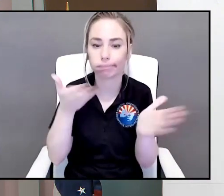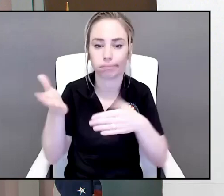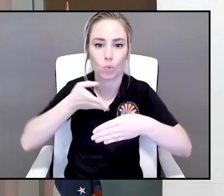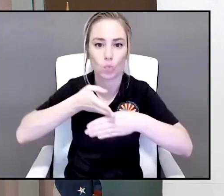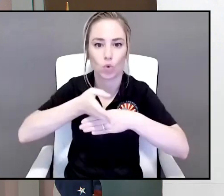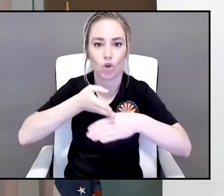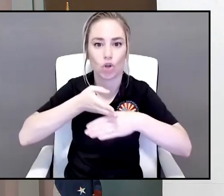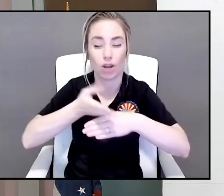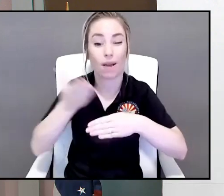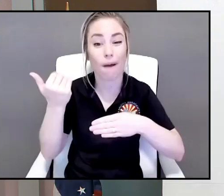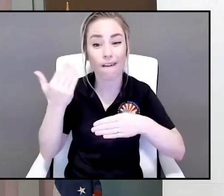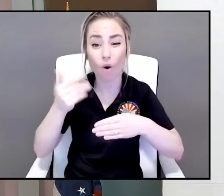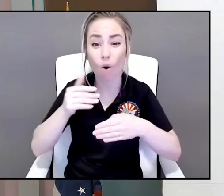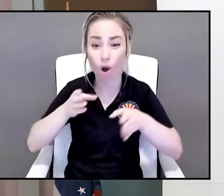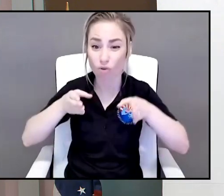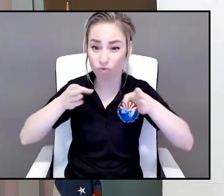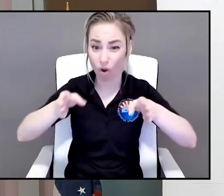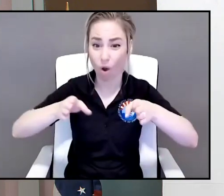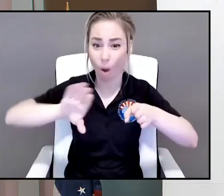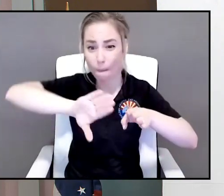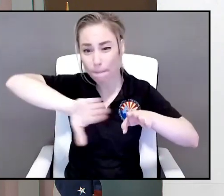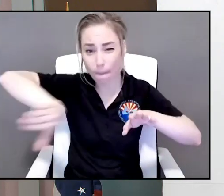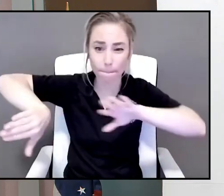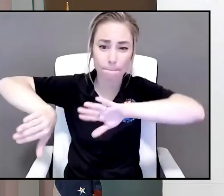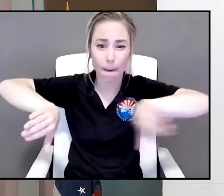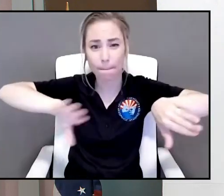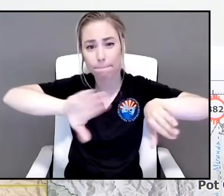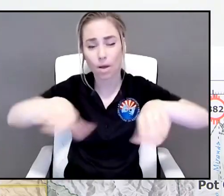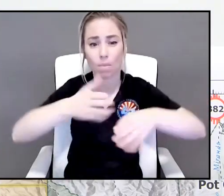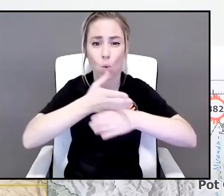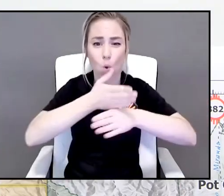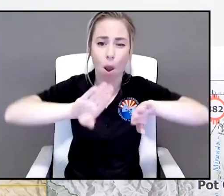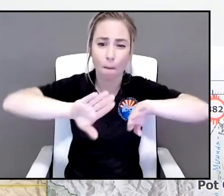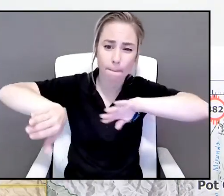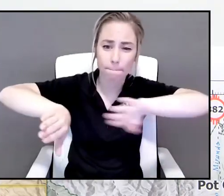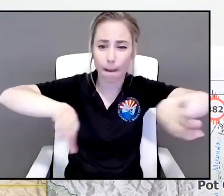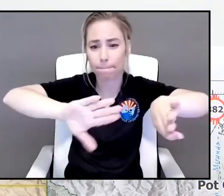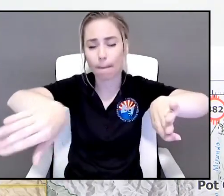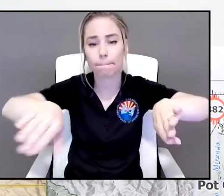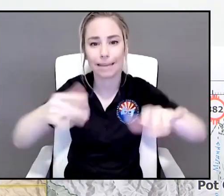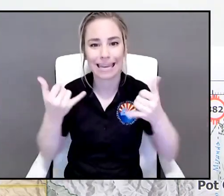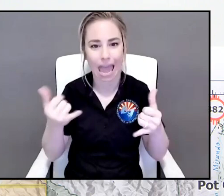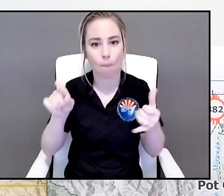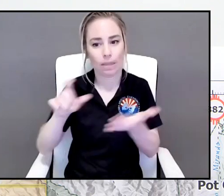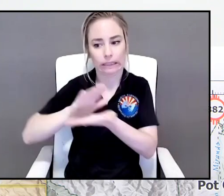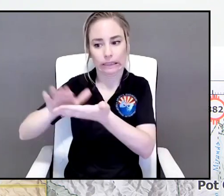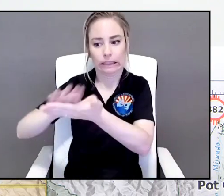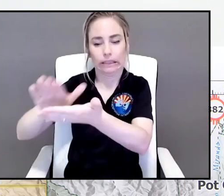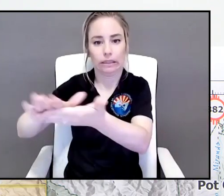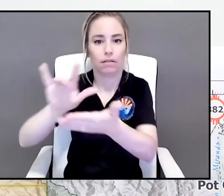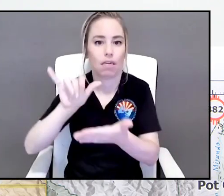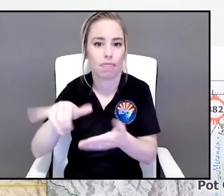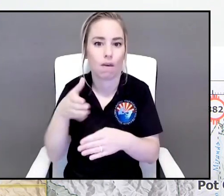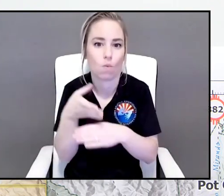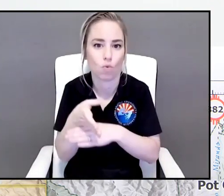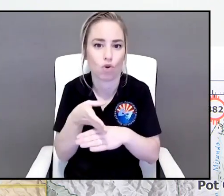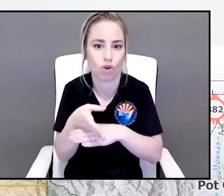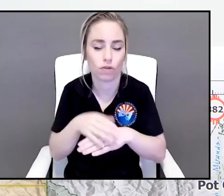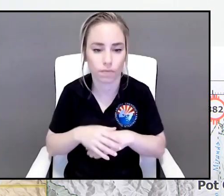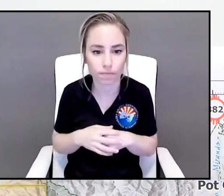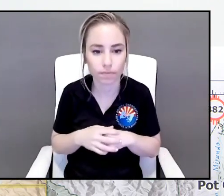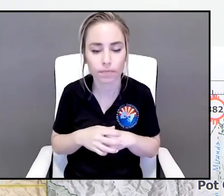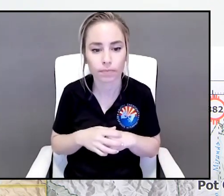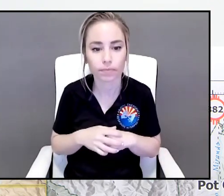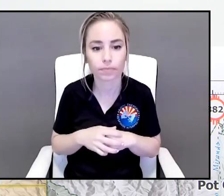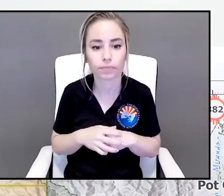to the side whenever they pushed in those dozer lines up on top of that ridge line. The plan is to, once that roads